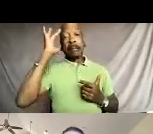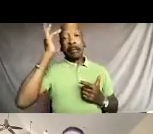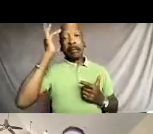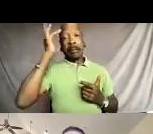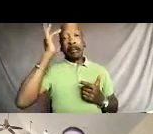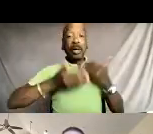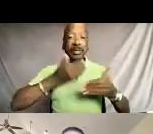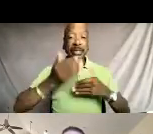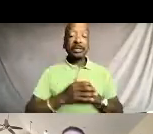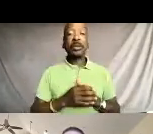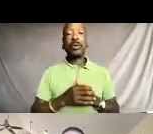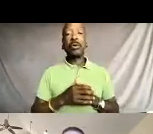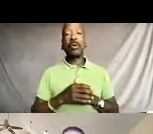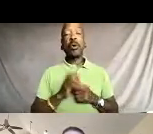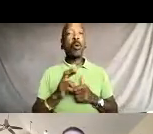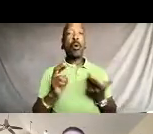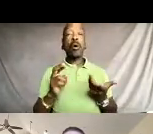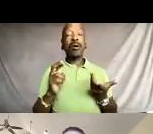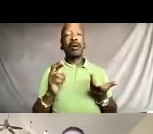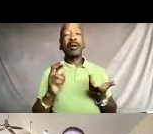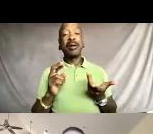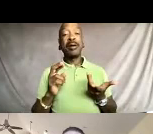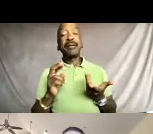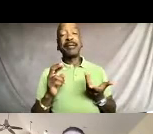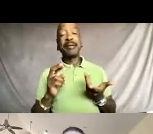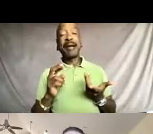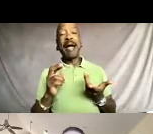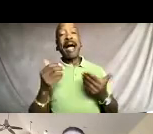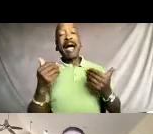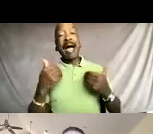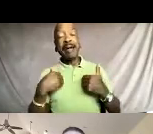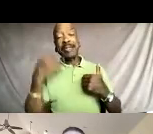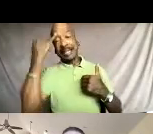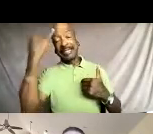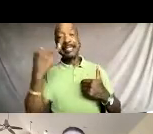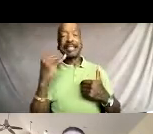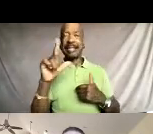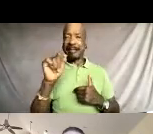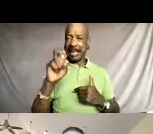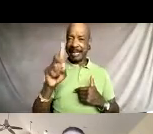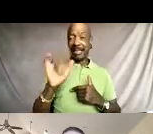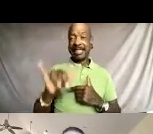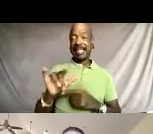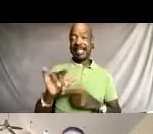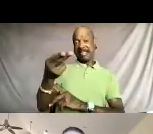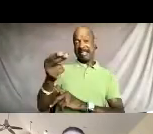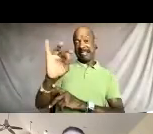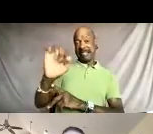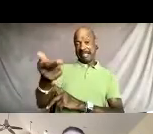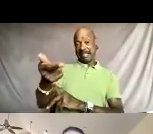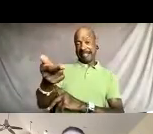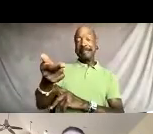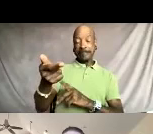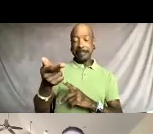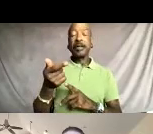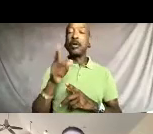end of the day keeps the idea of that land isn't thing entirely. What we're ultimately trying to do here